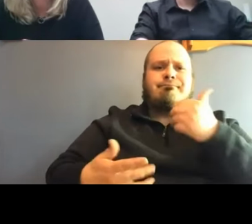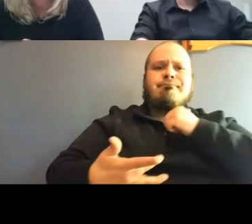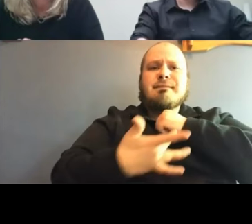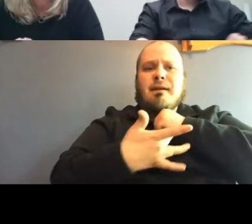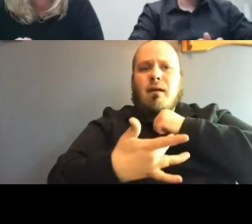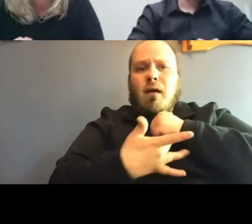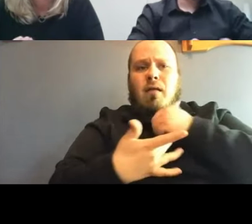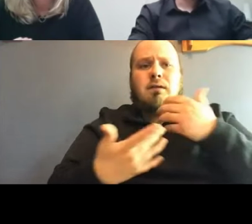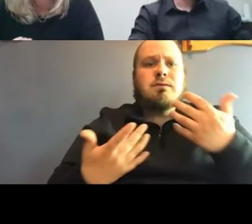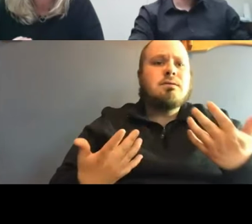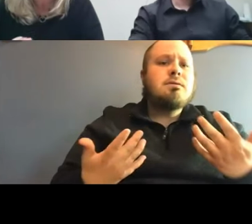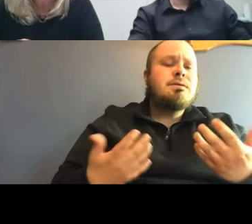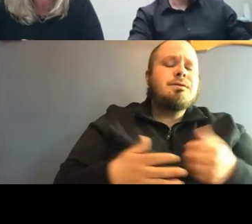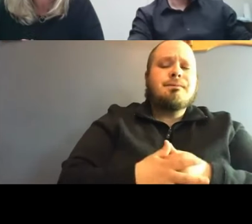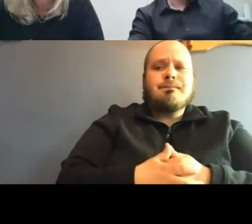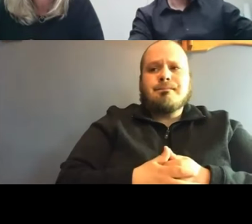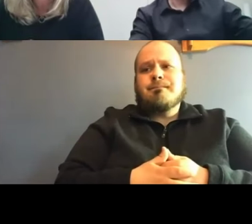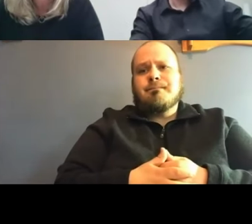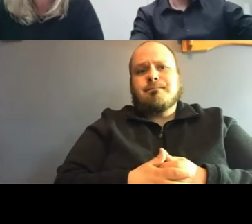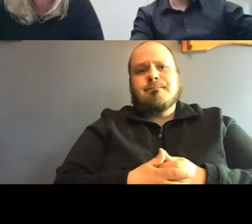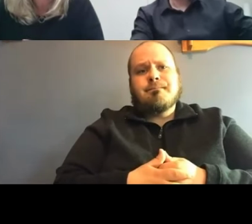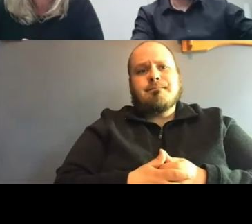technology, and